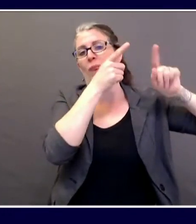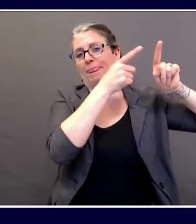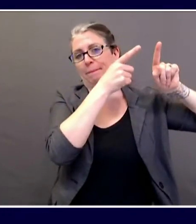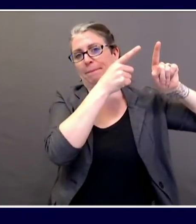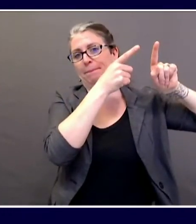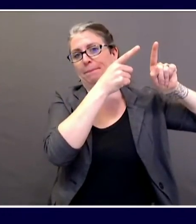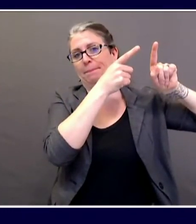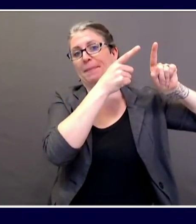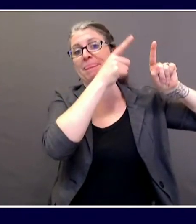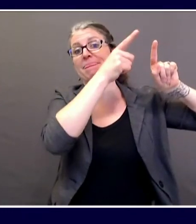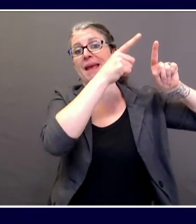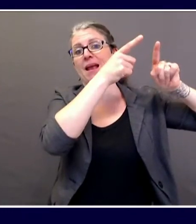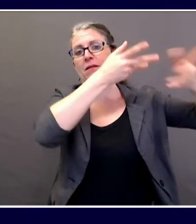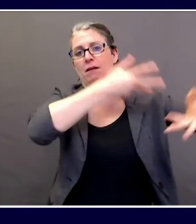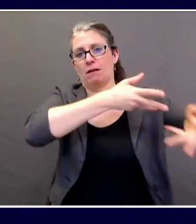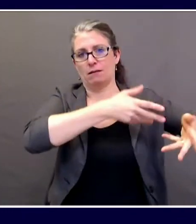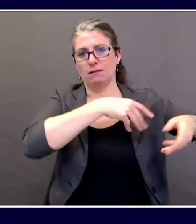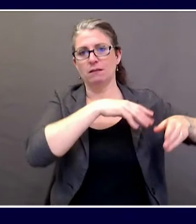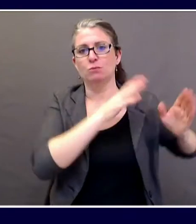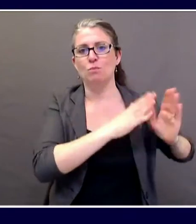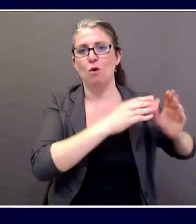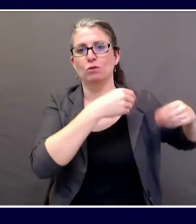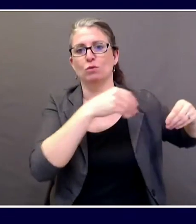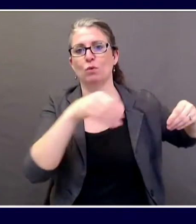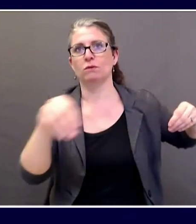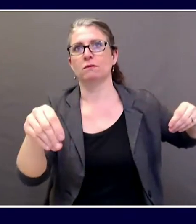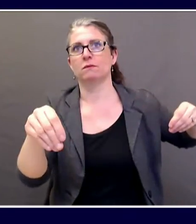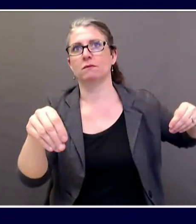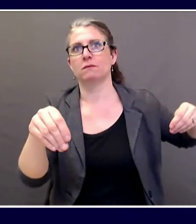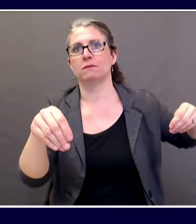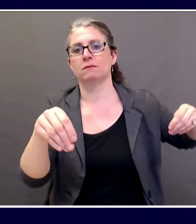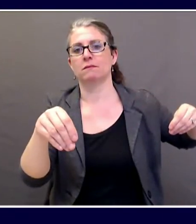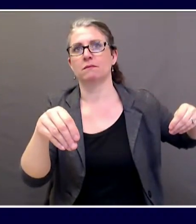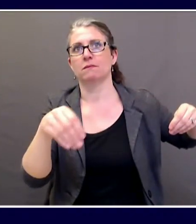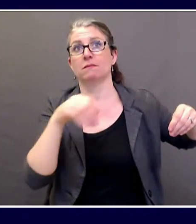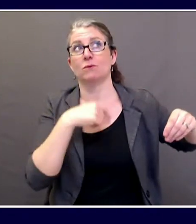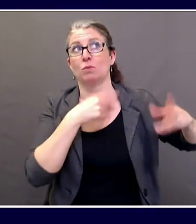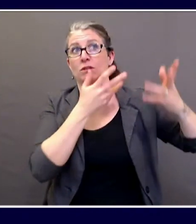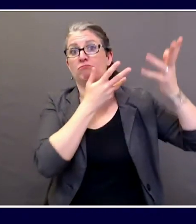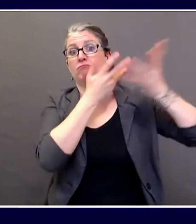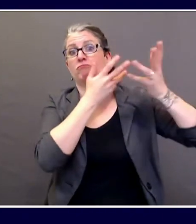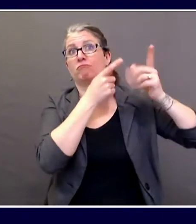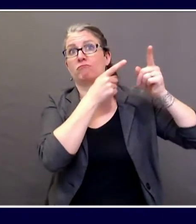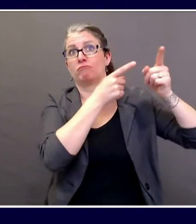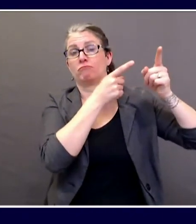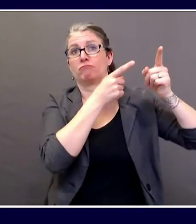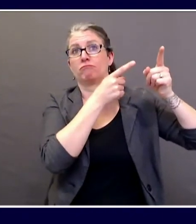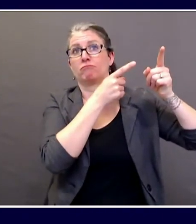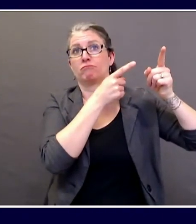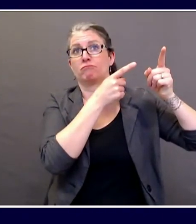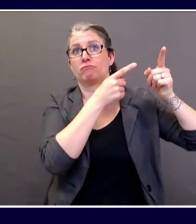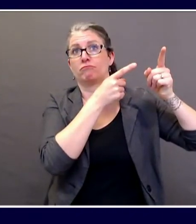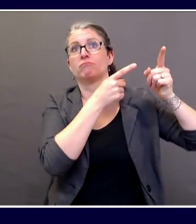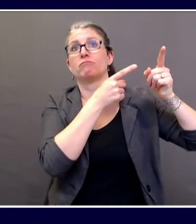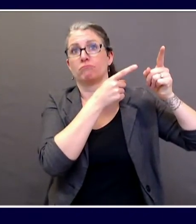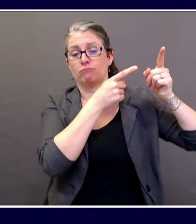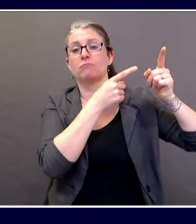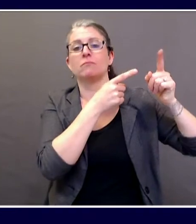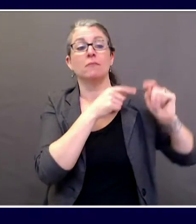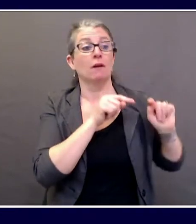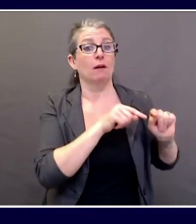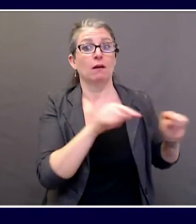scheduled, and then, as we were talking about with Caitlin, what's their total capacity. Some independent pharmacies on their own